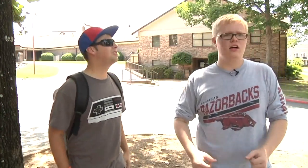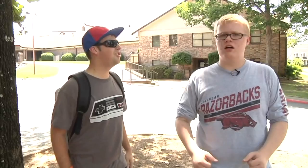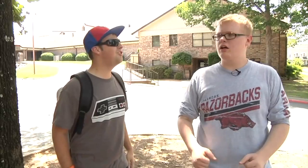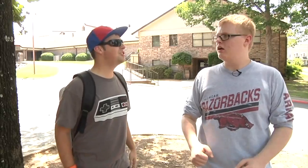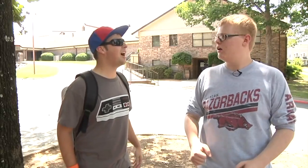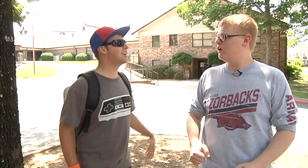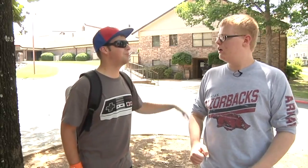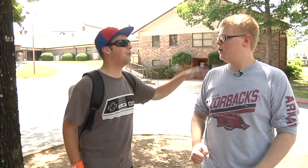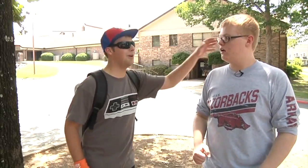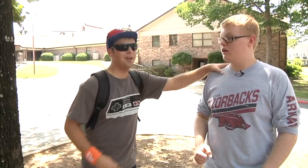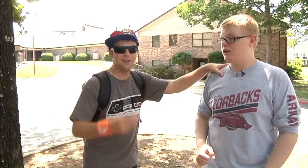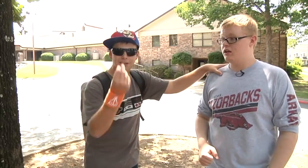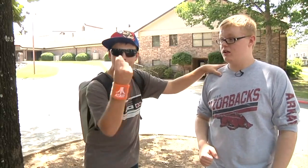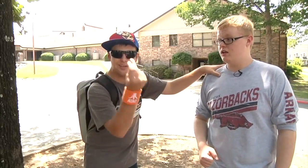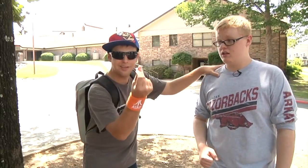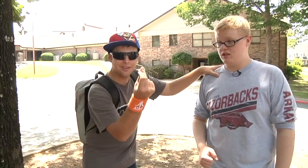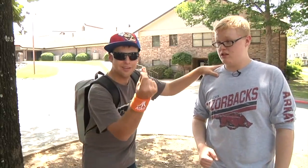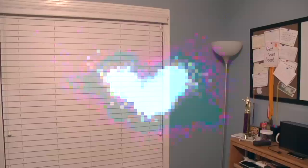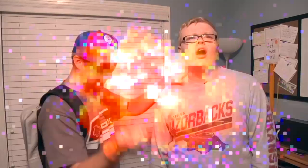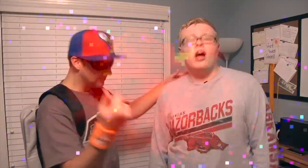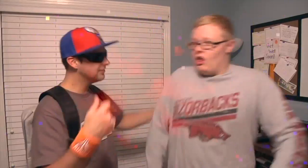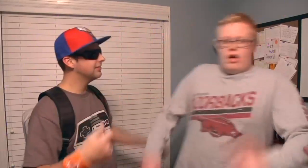Hold on to your socks, boy.